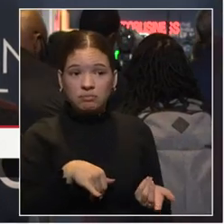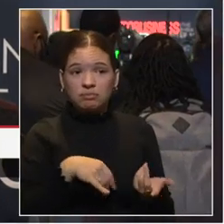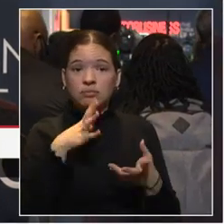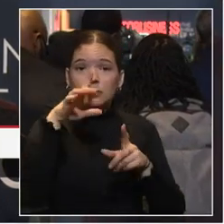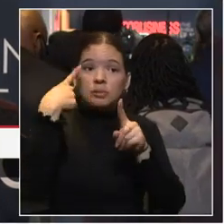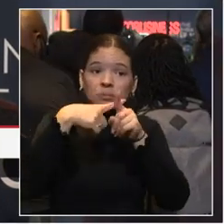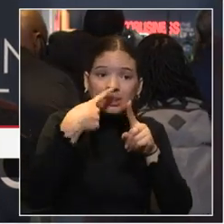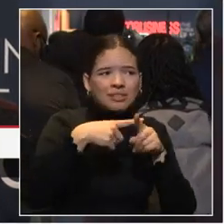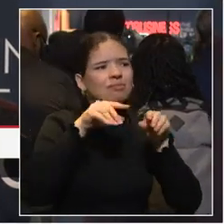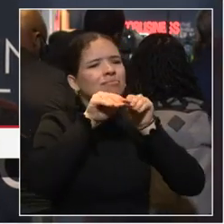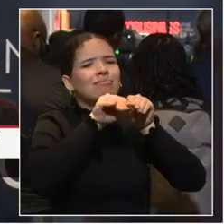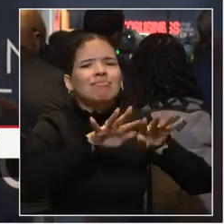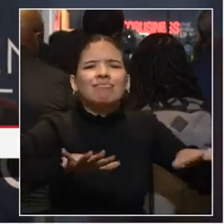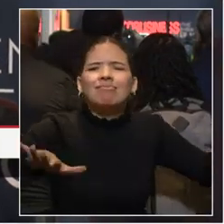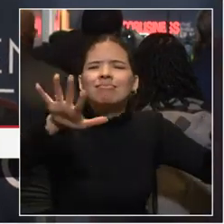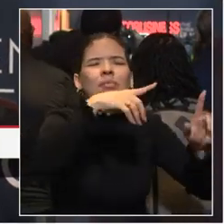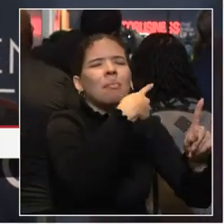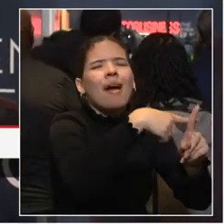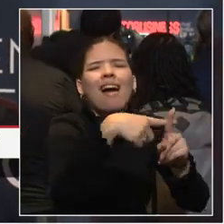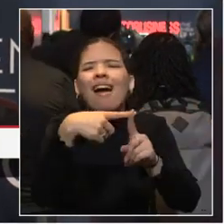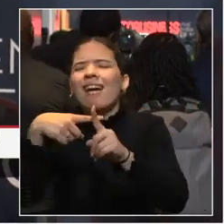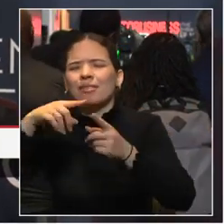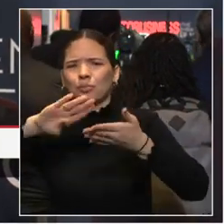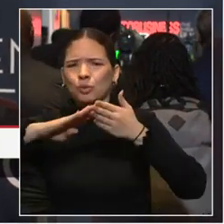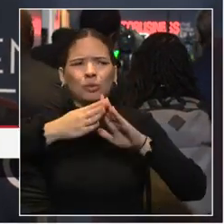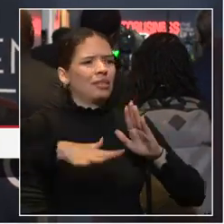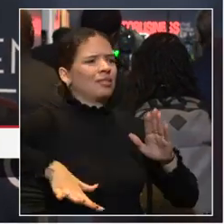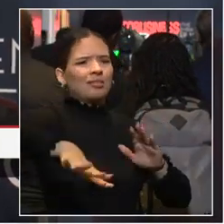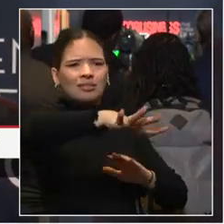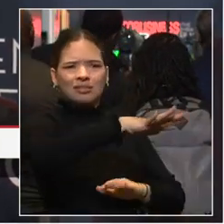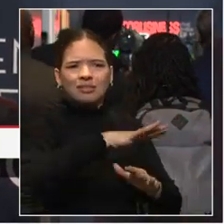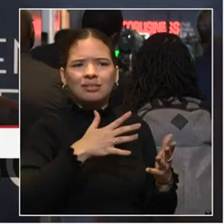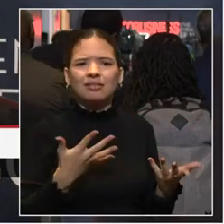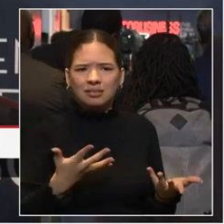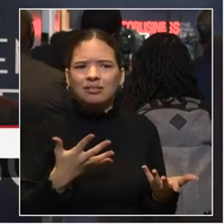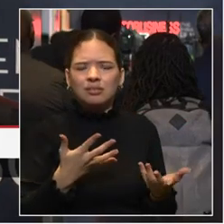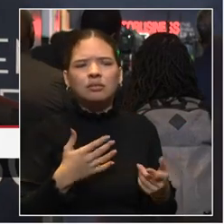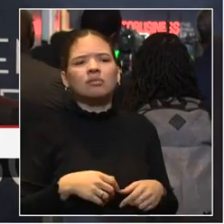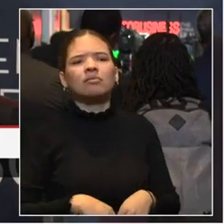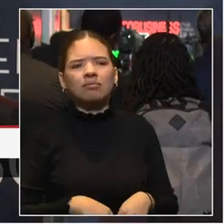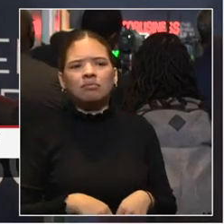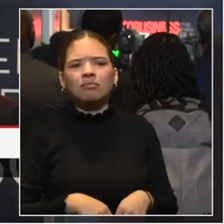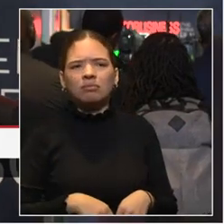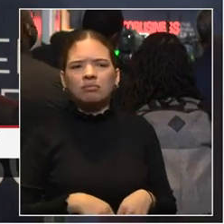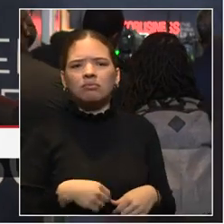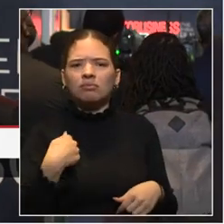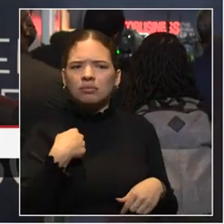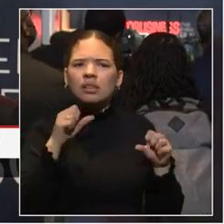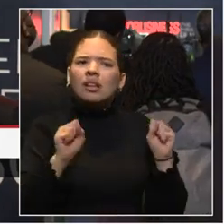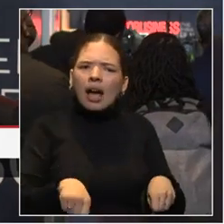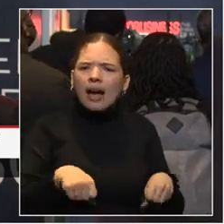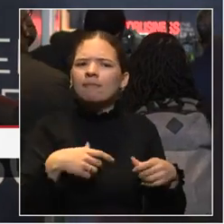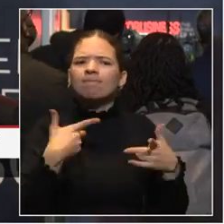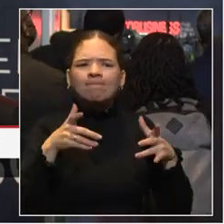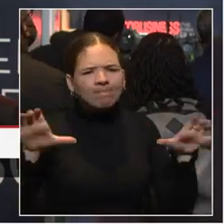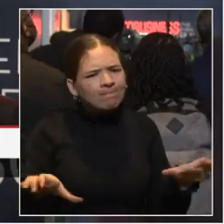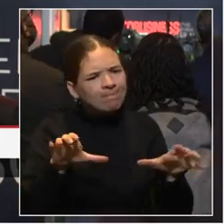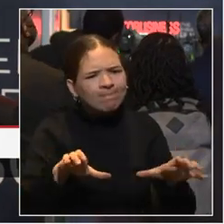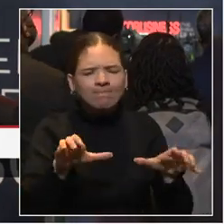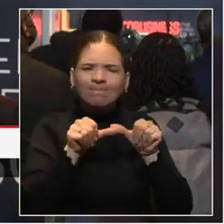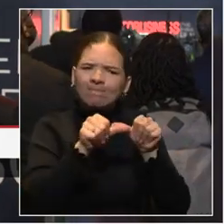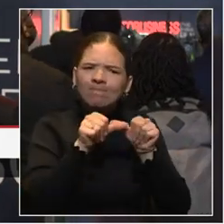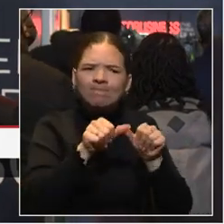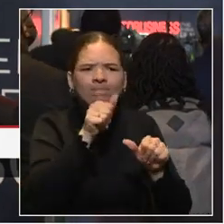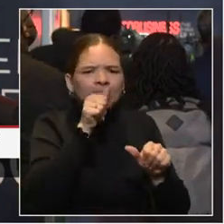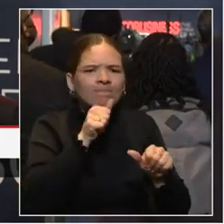for all of the things we can do to be sustainable, to impact business owners, to impact community